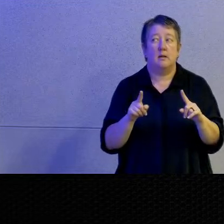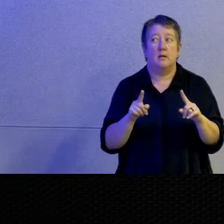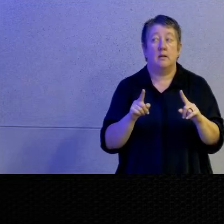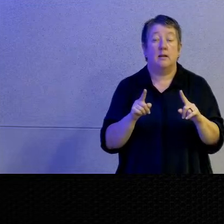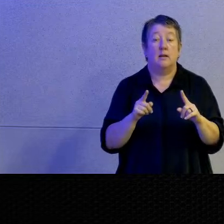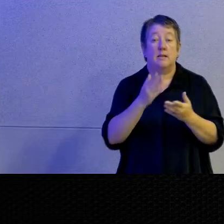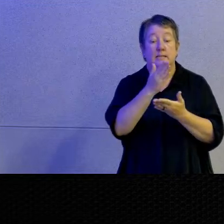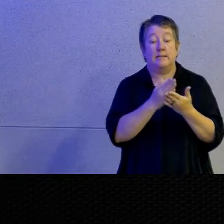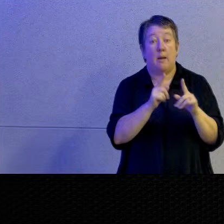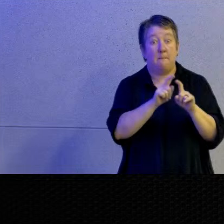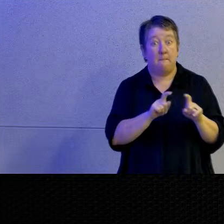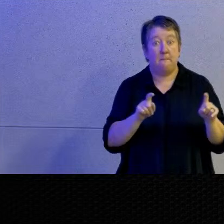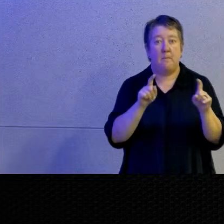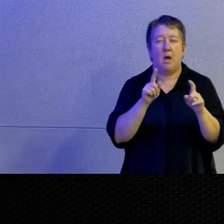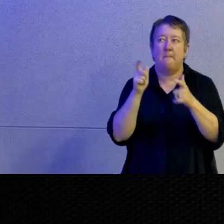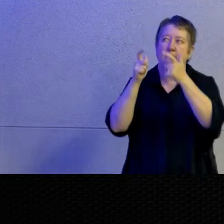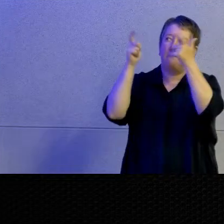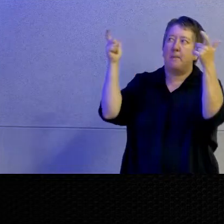this big industry